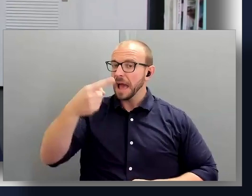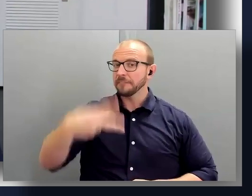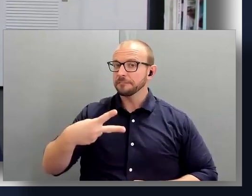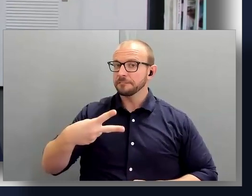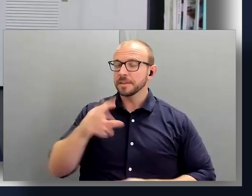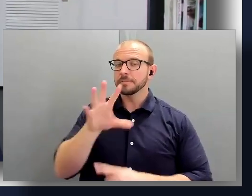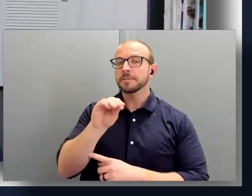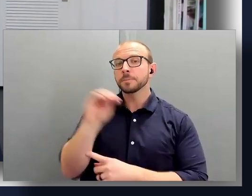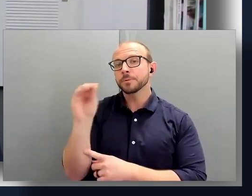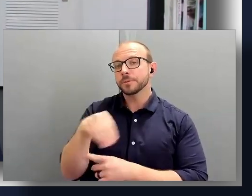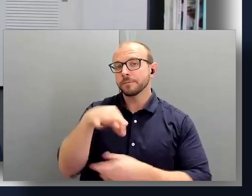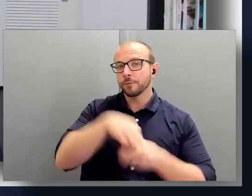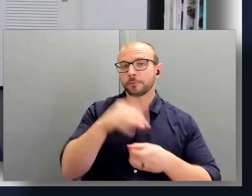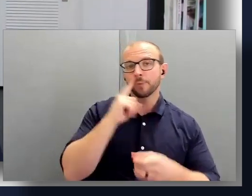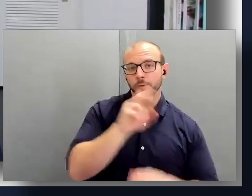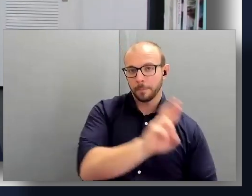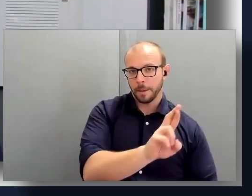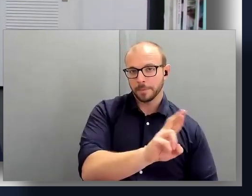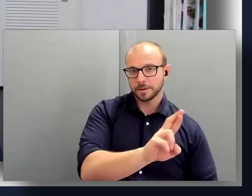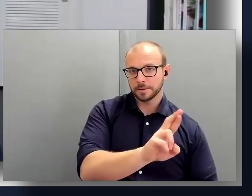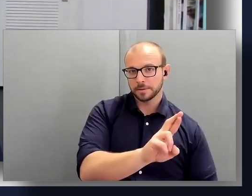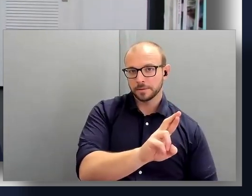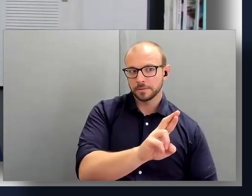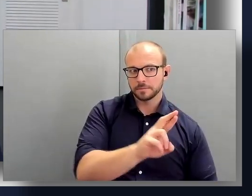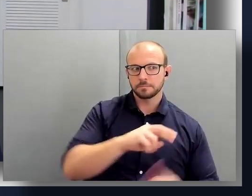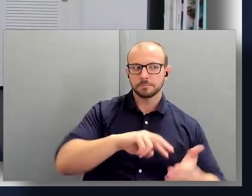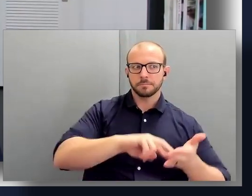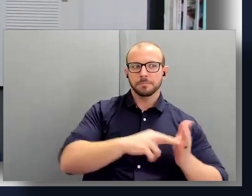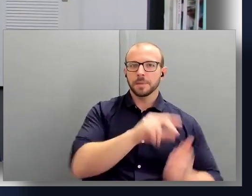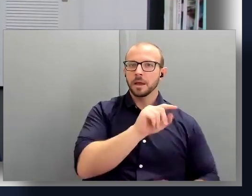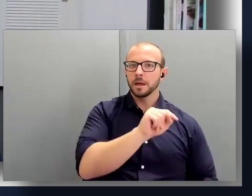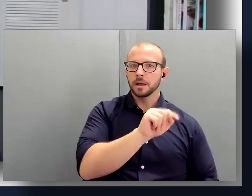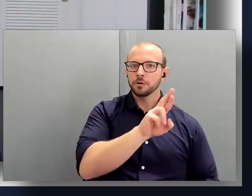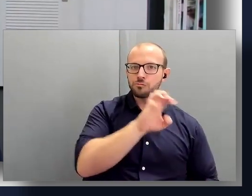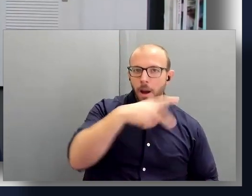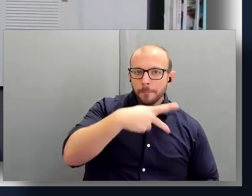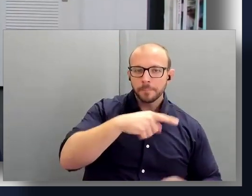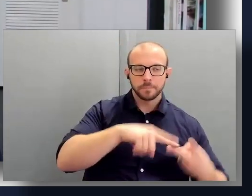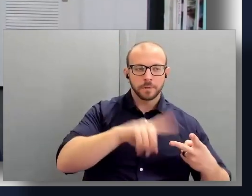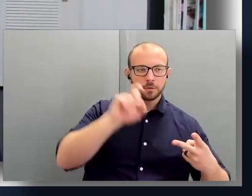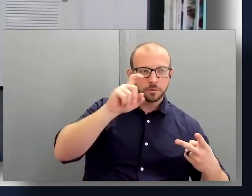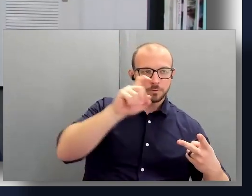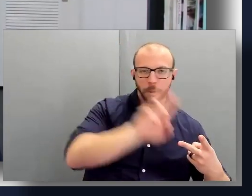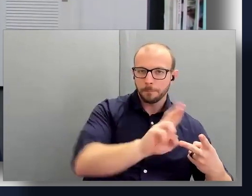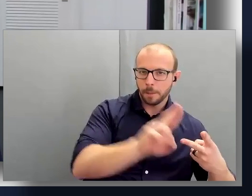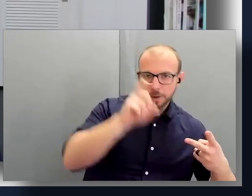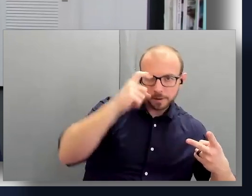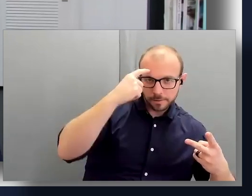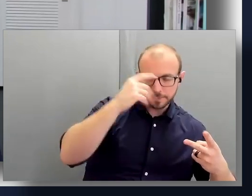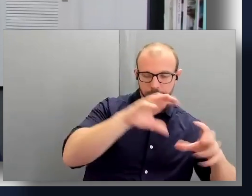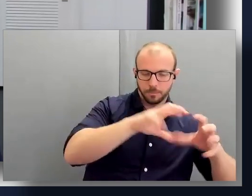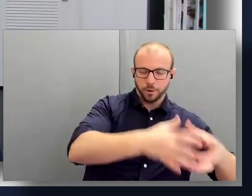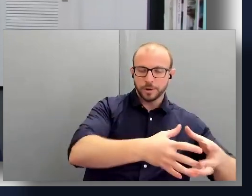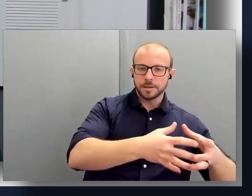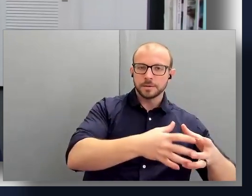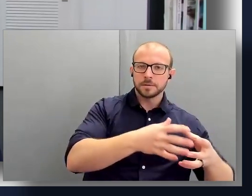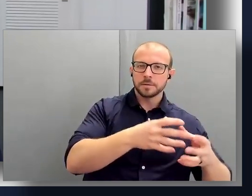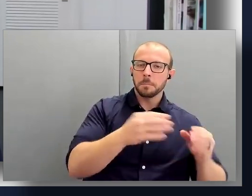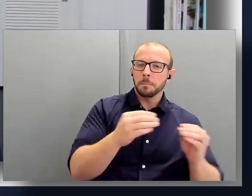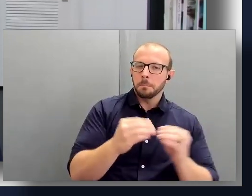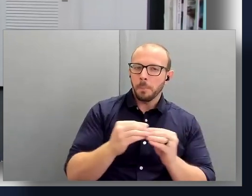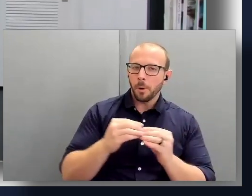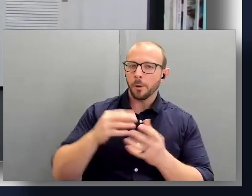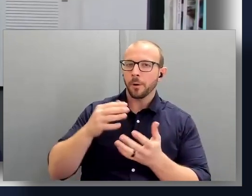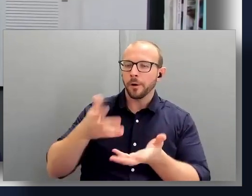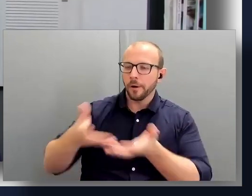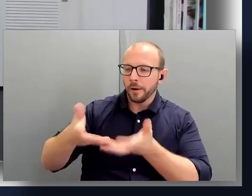about half of them. So the Republican Party and Trump have been making gains with non-whites.